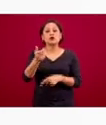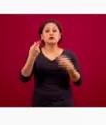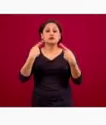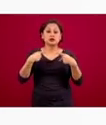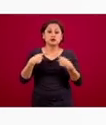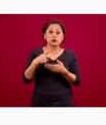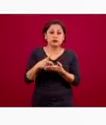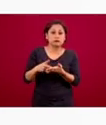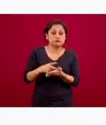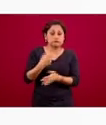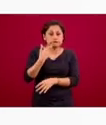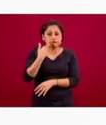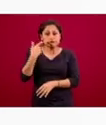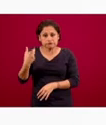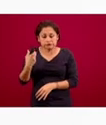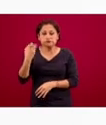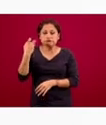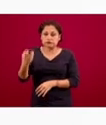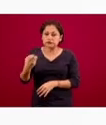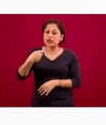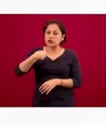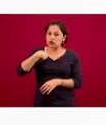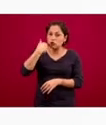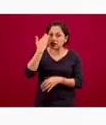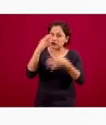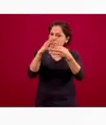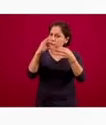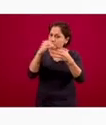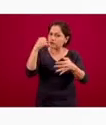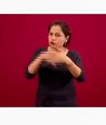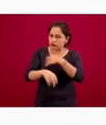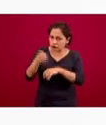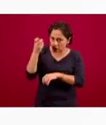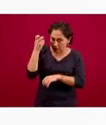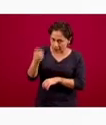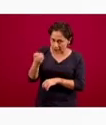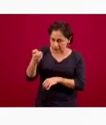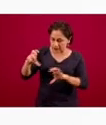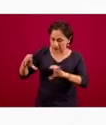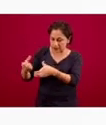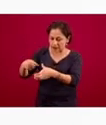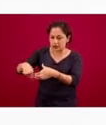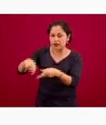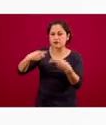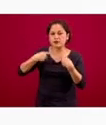meaning inmates. Um, these are all vulnerable groups.